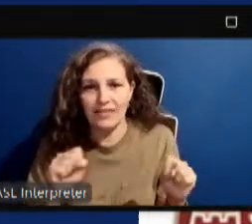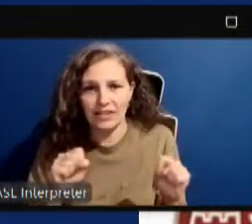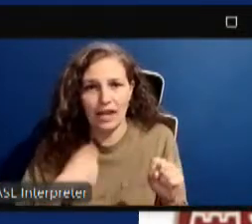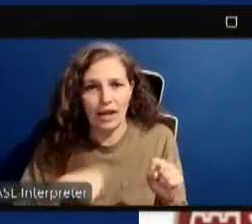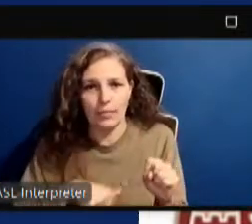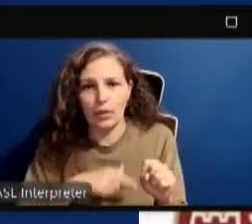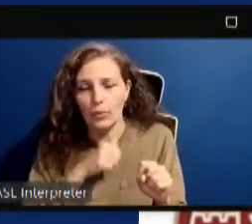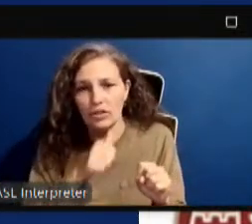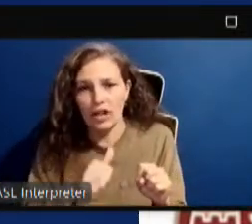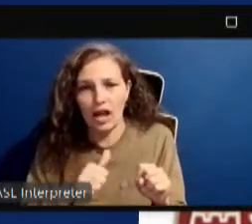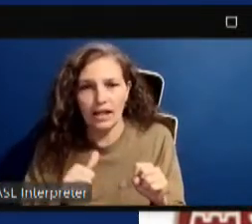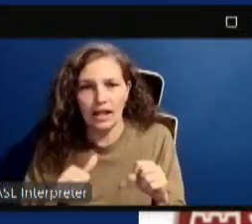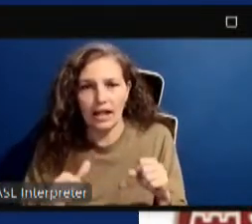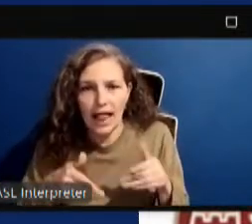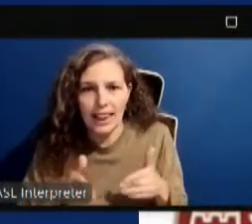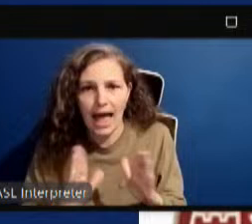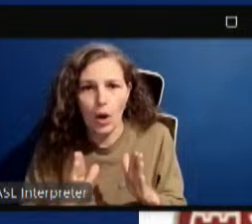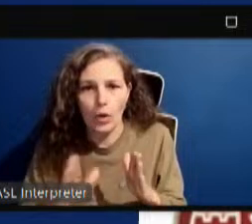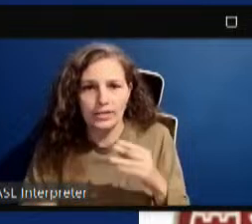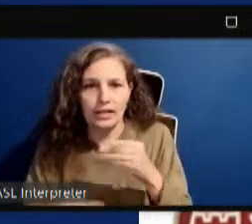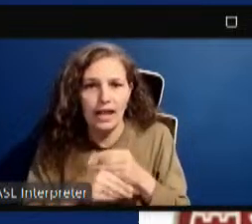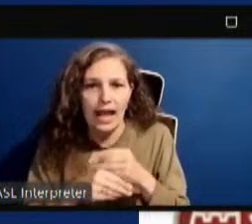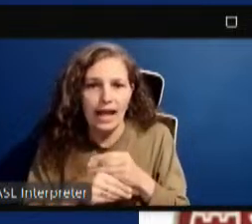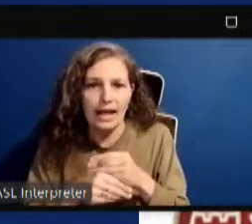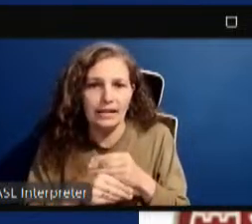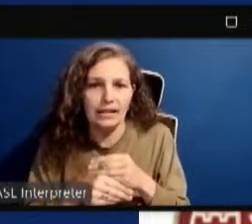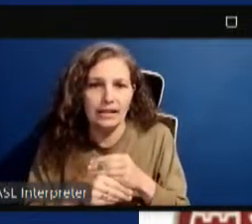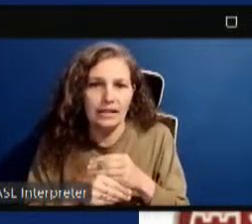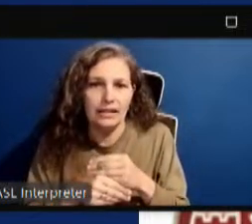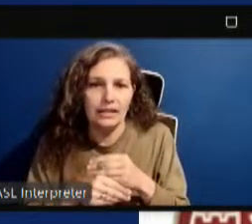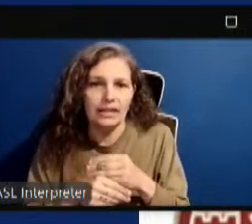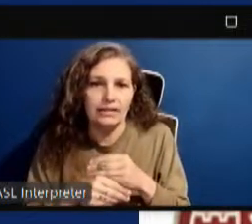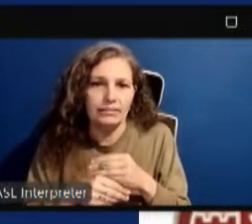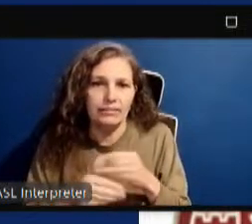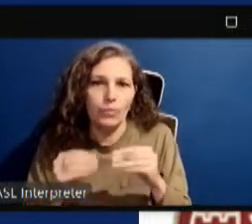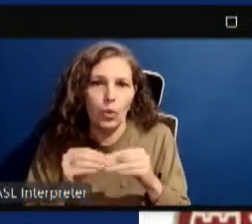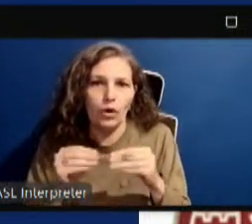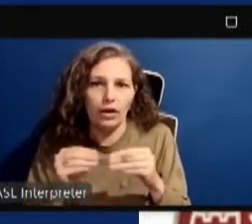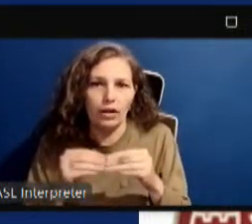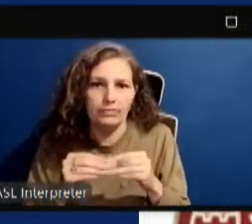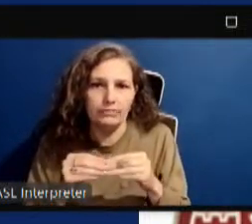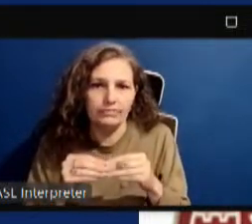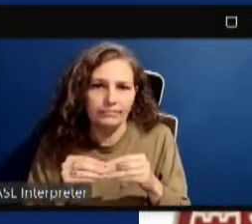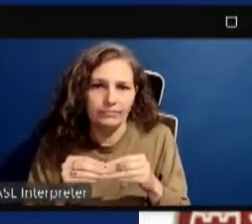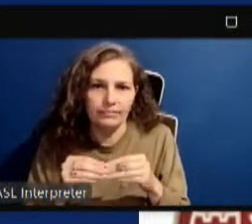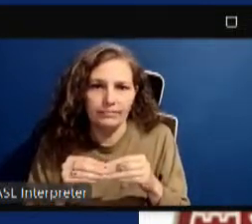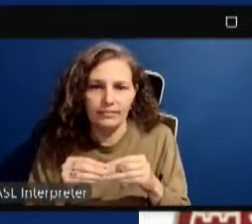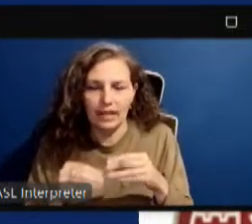in external fill and backfill sites. Thank you.